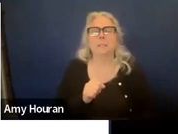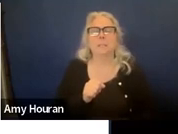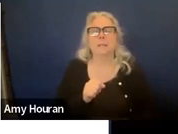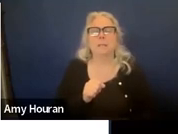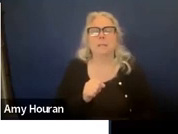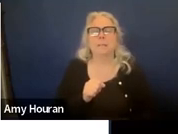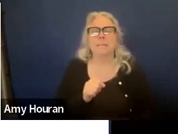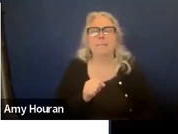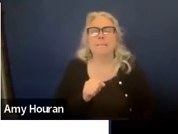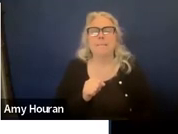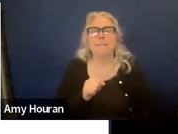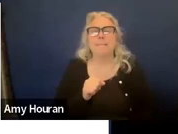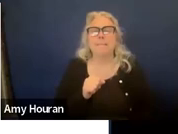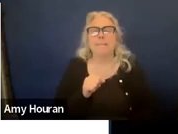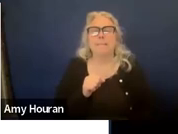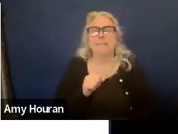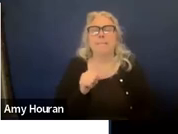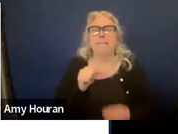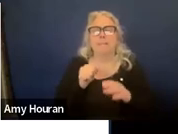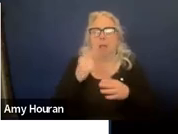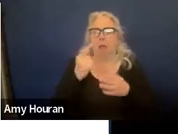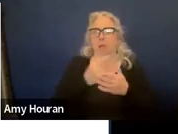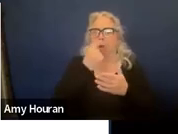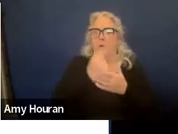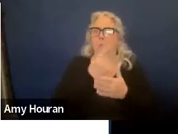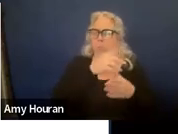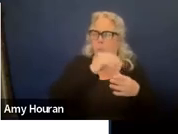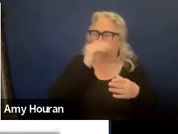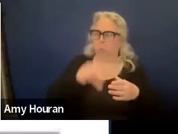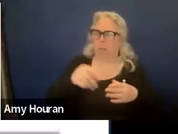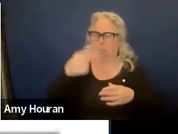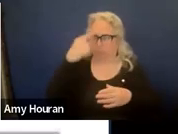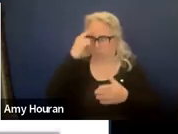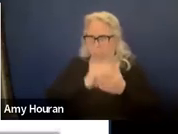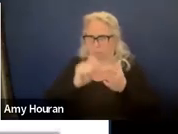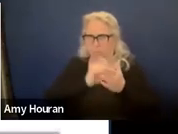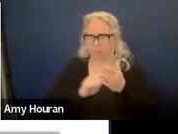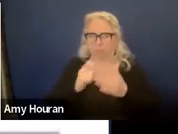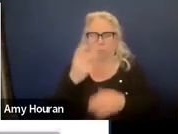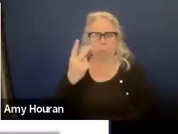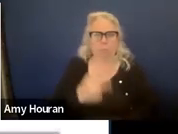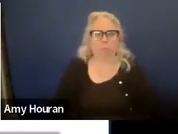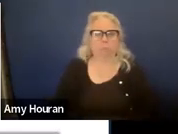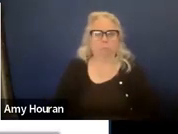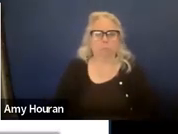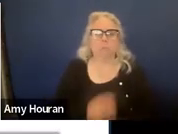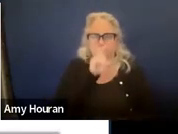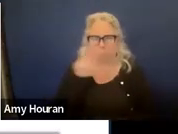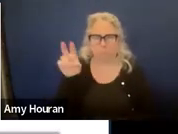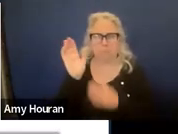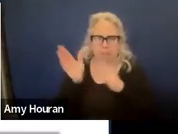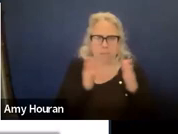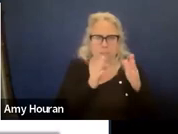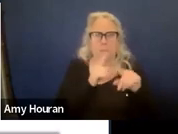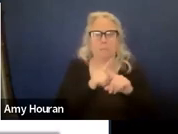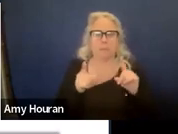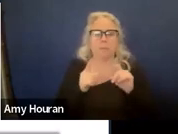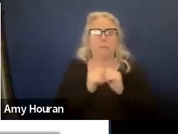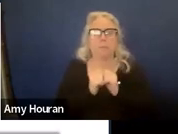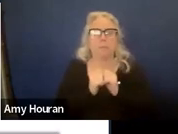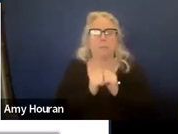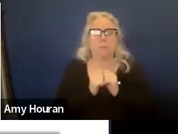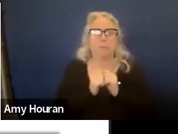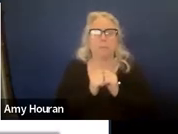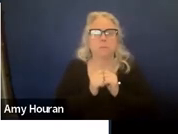know, because I only graduated one student. I think I wrote two transition plans, but these are the kids that